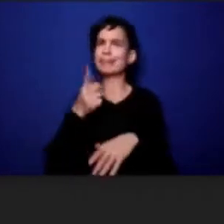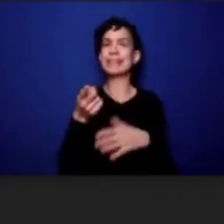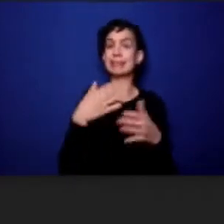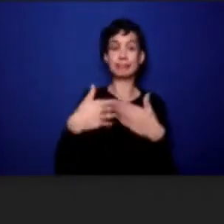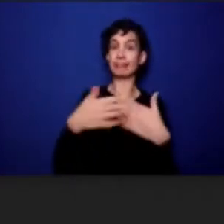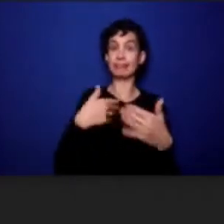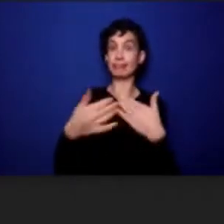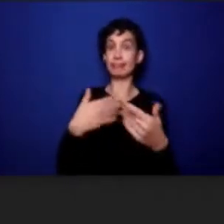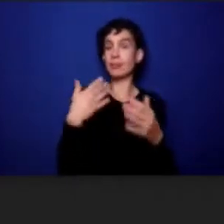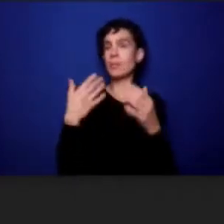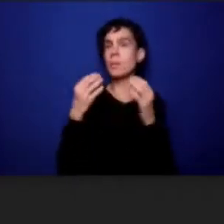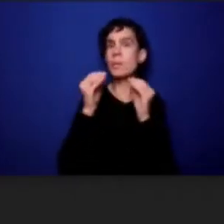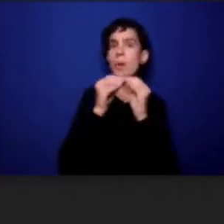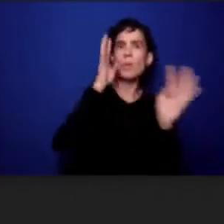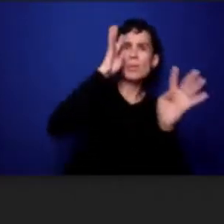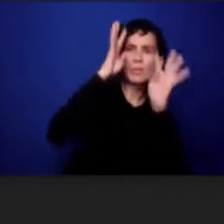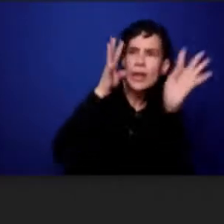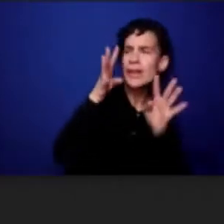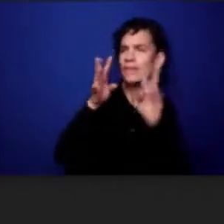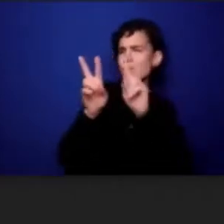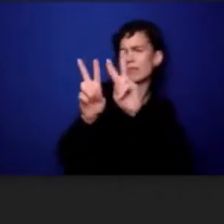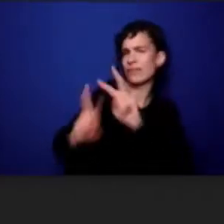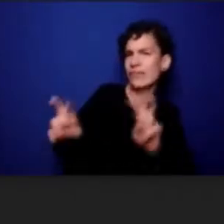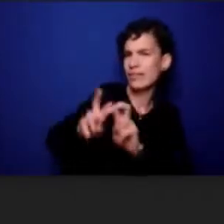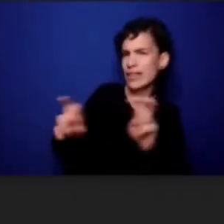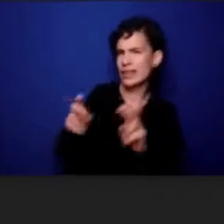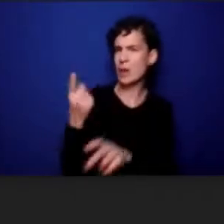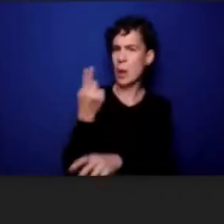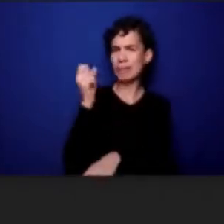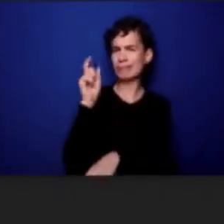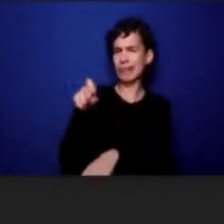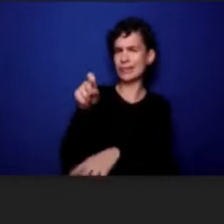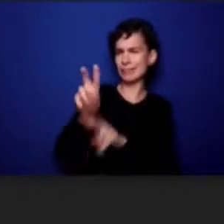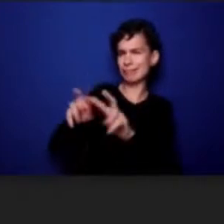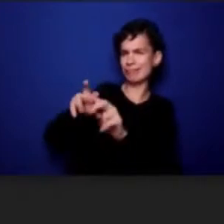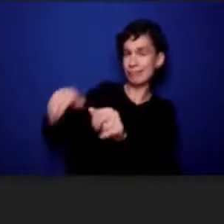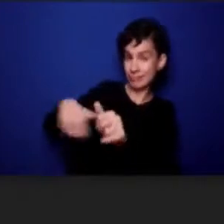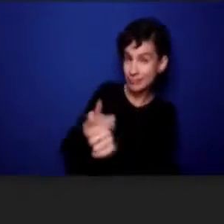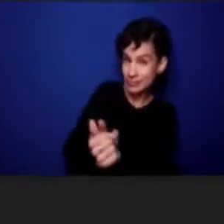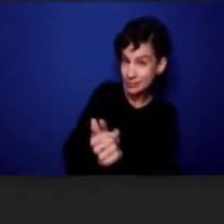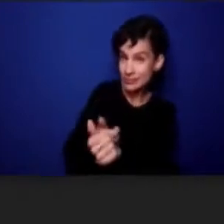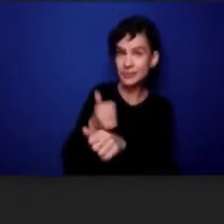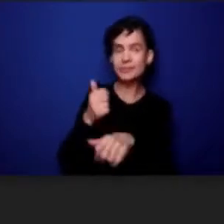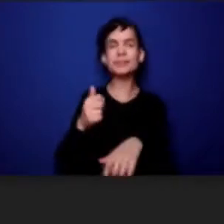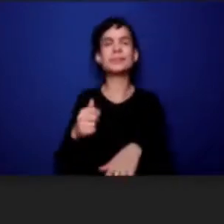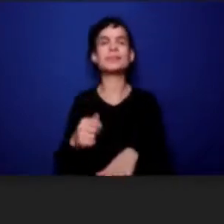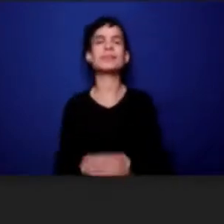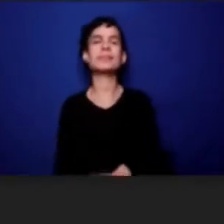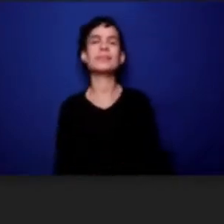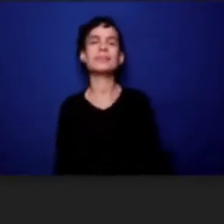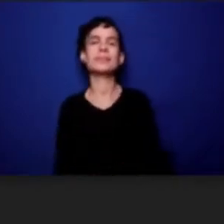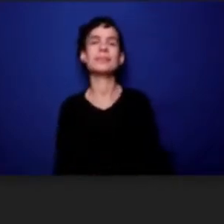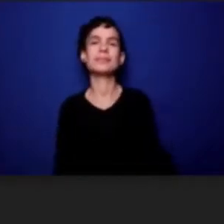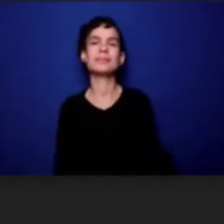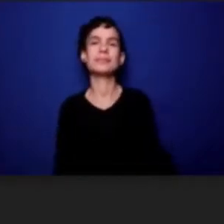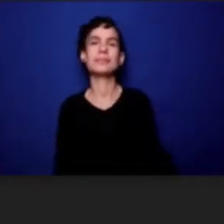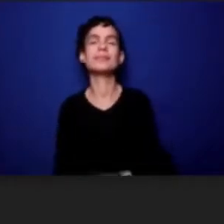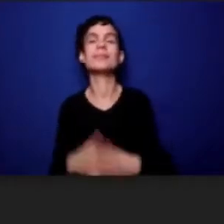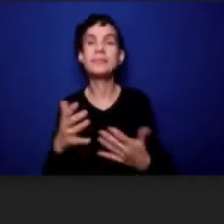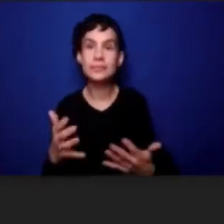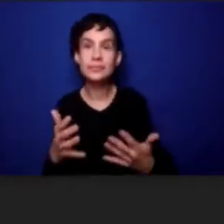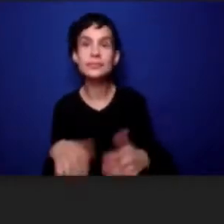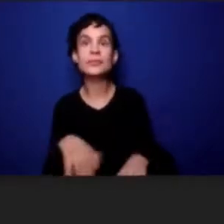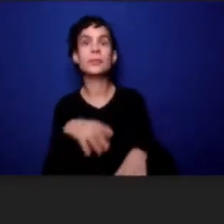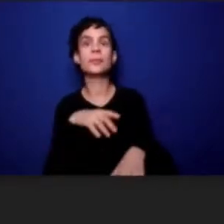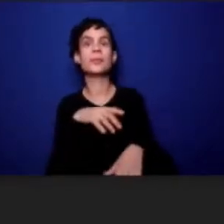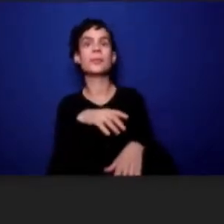way to look at something, I guess. For sure. Thank you. And I think both of you, the way you